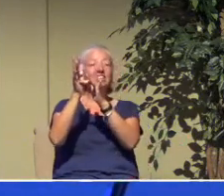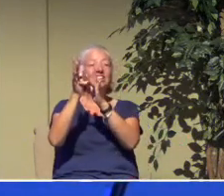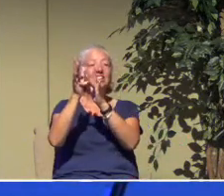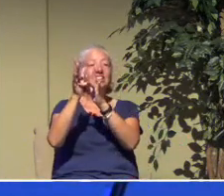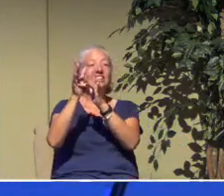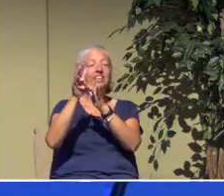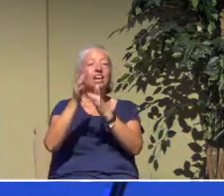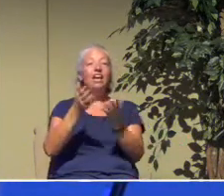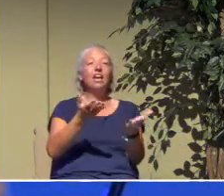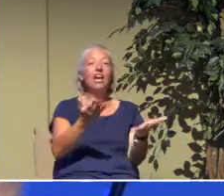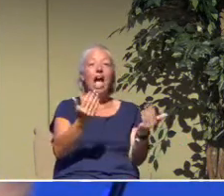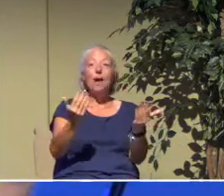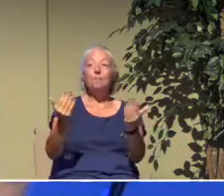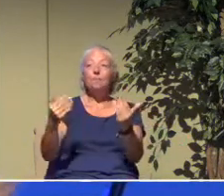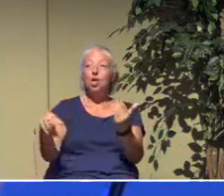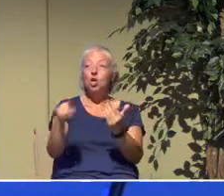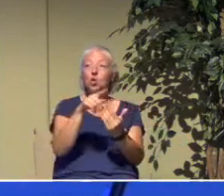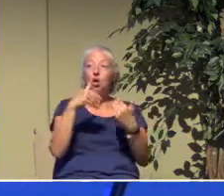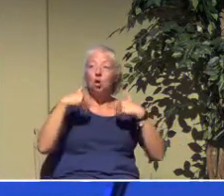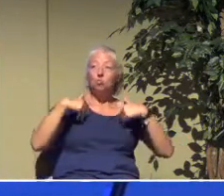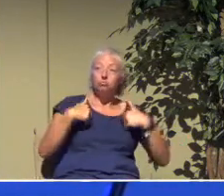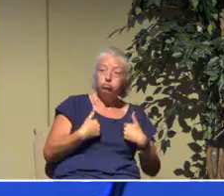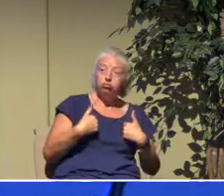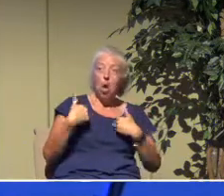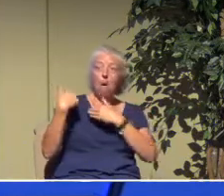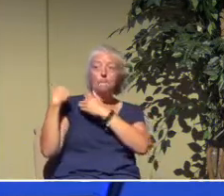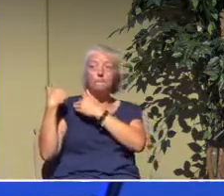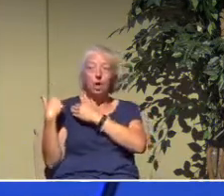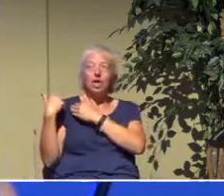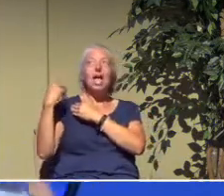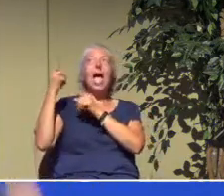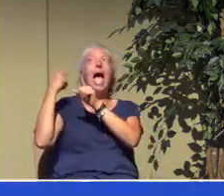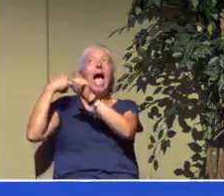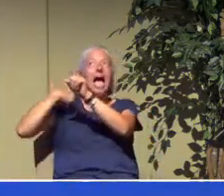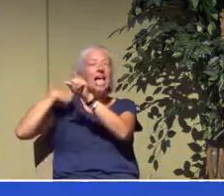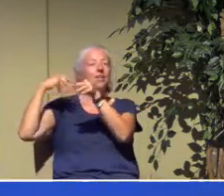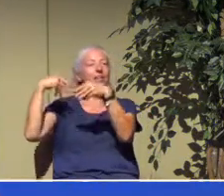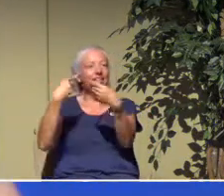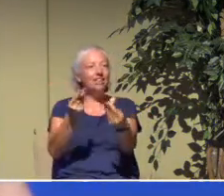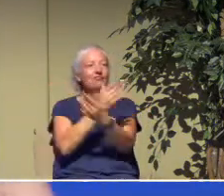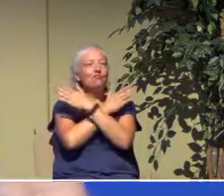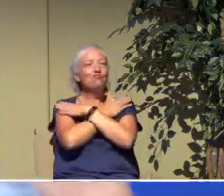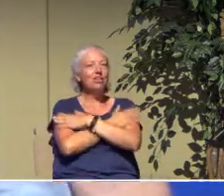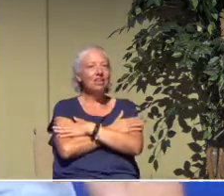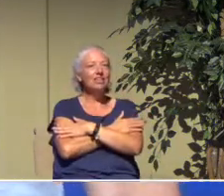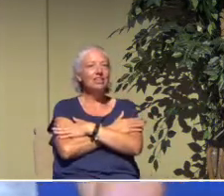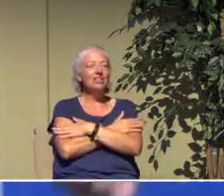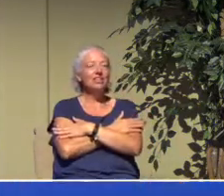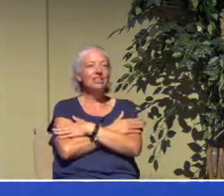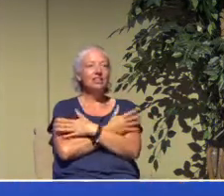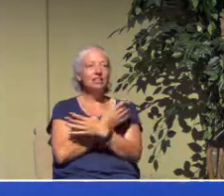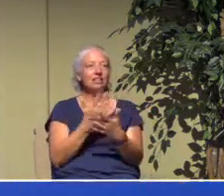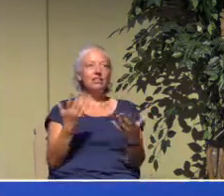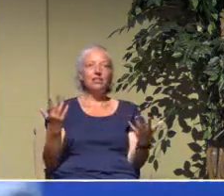all you who are weary and burdened, and I will give you rest. And it really comes down to this. Jesus says,